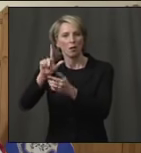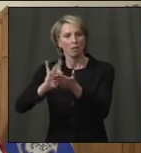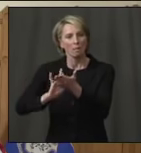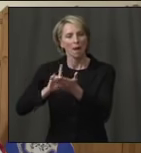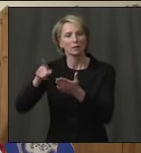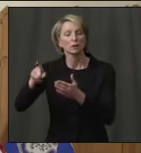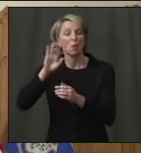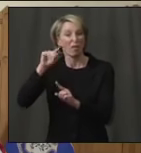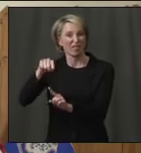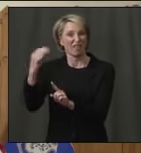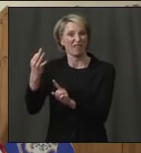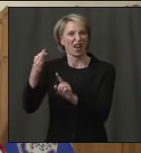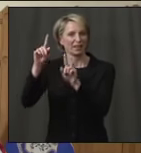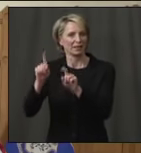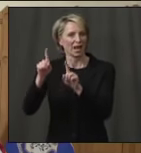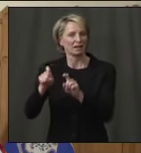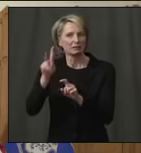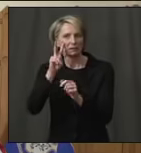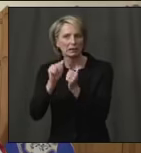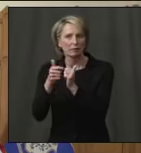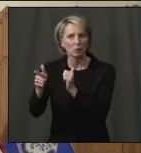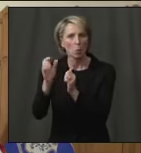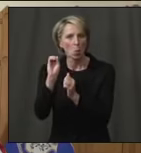Thanks, Rudy. Associated Press.